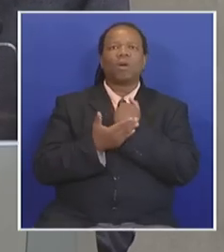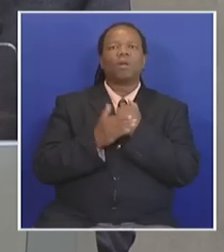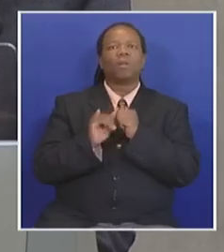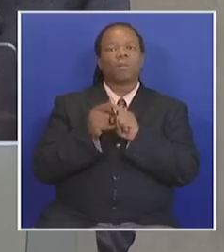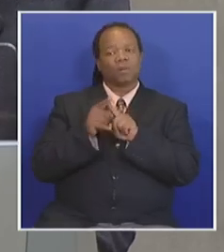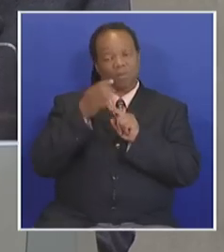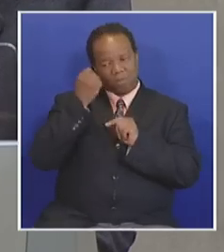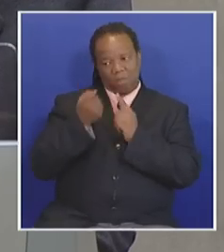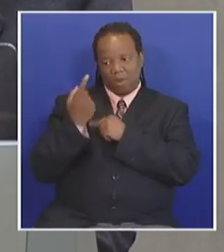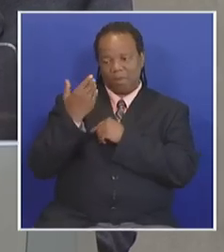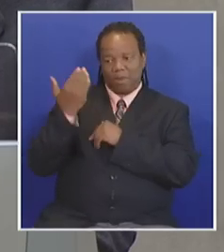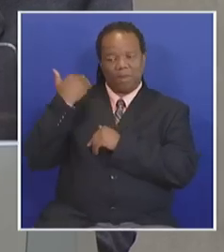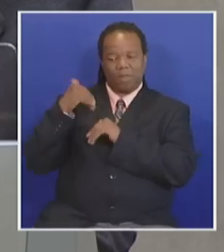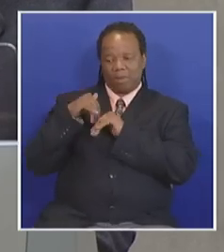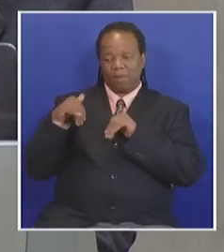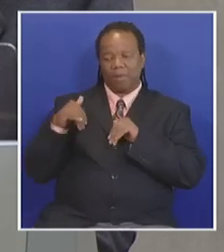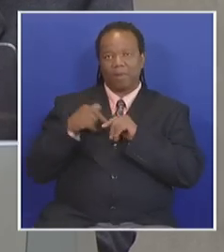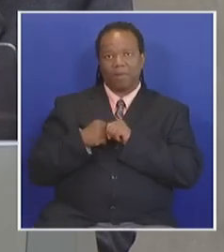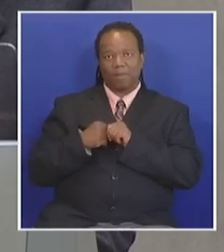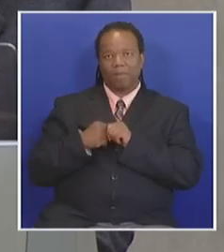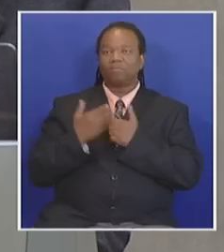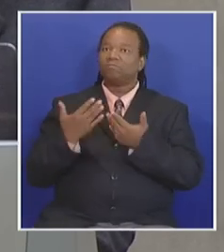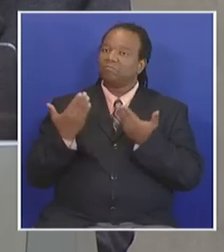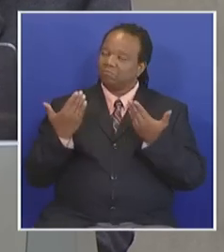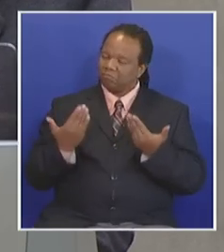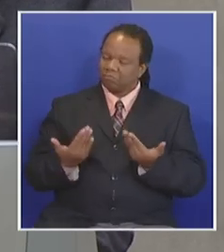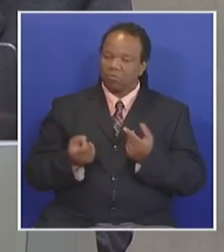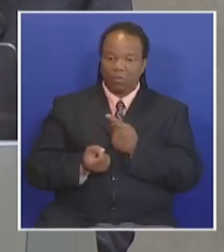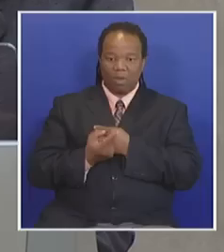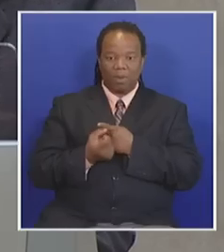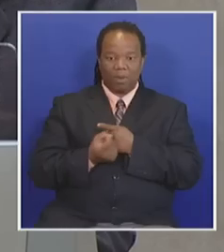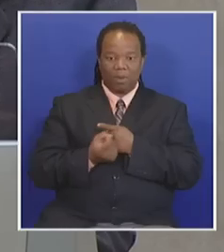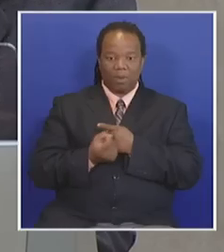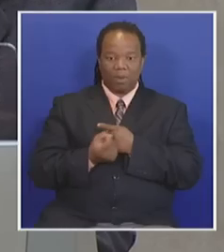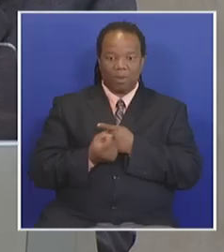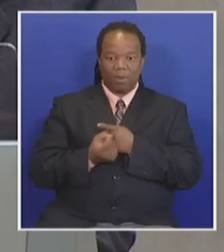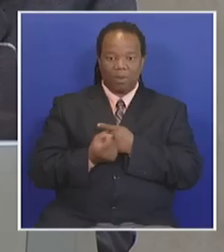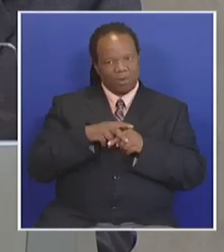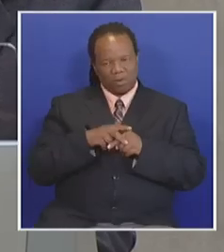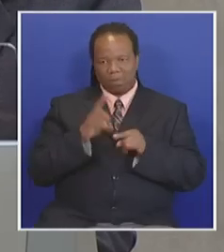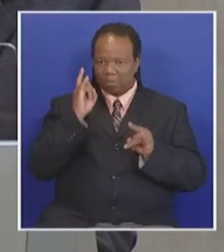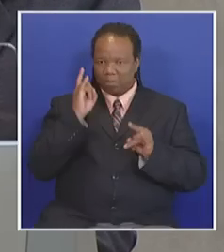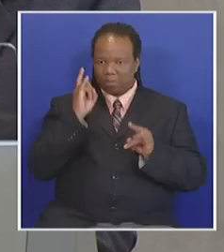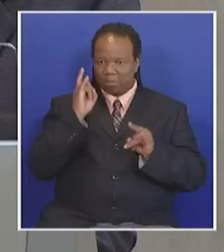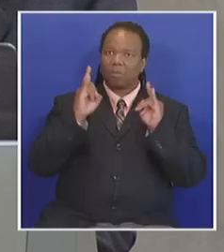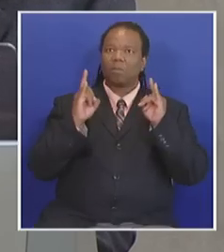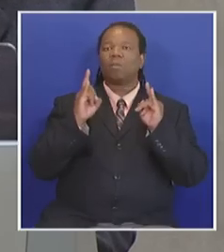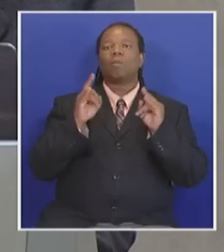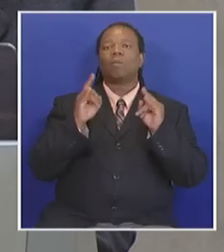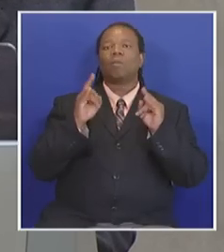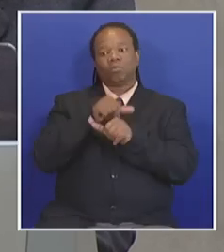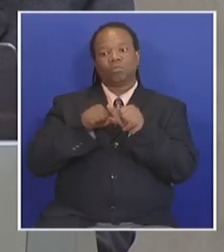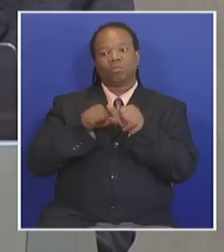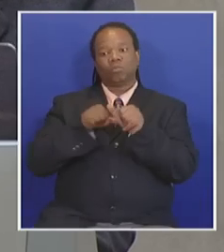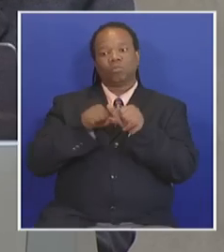has done in bringing about present-day South Africa with innovative style of social, political, economic changes will